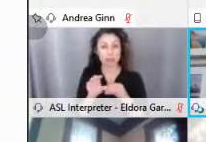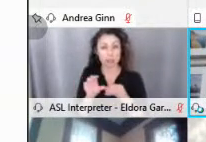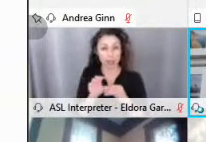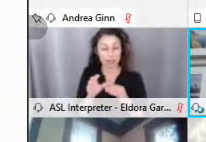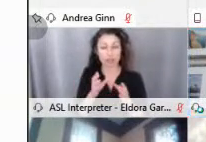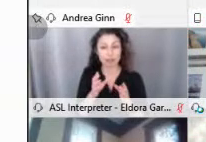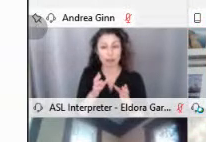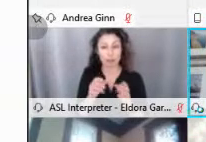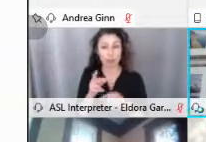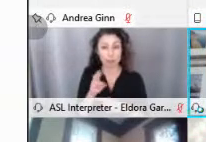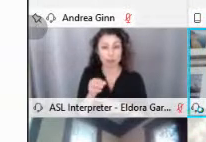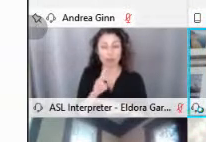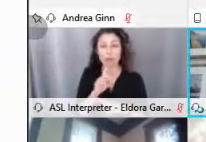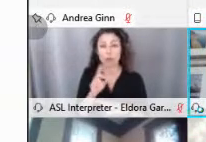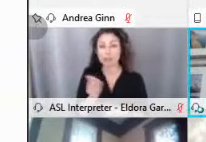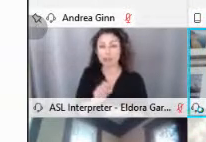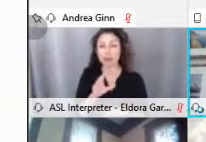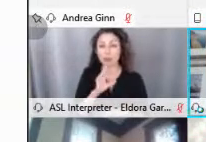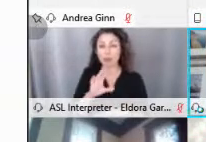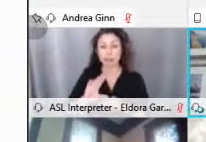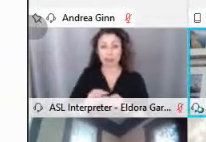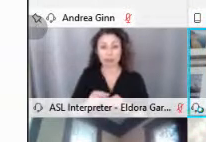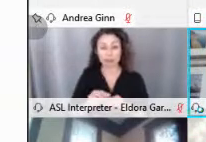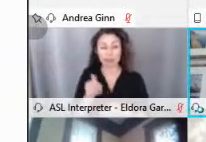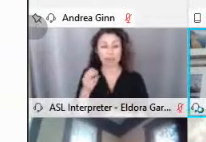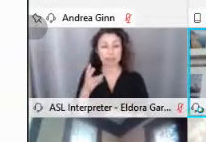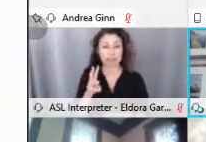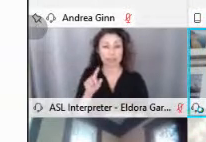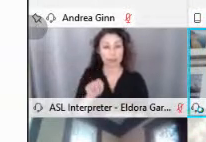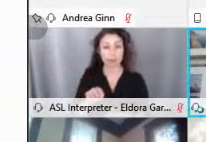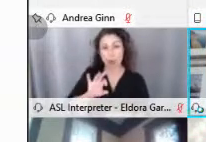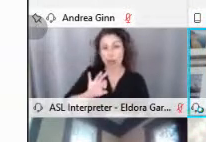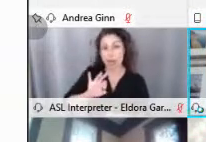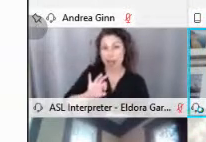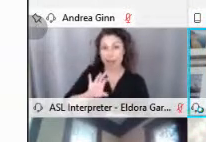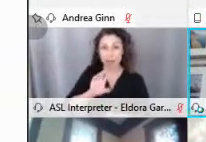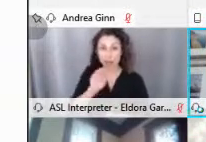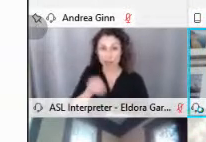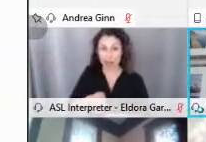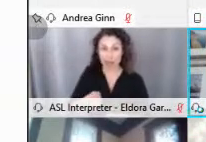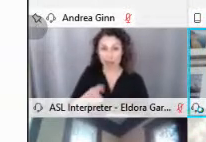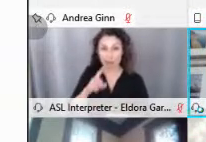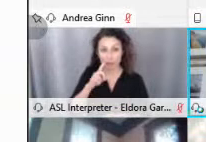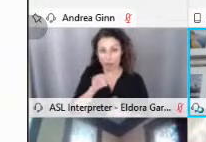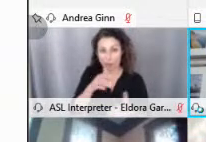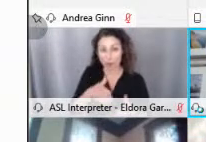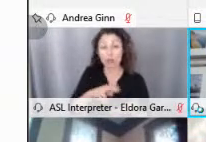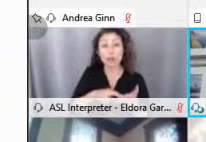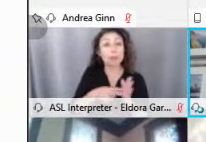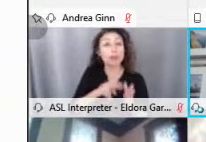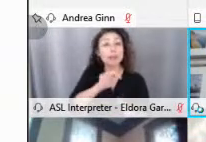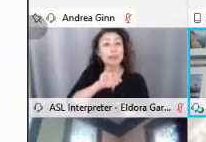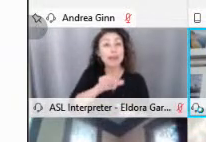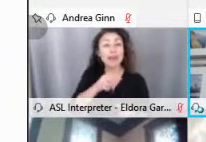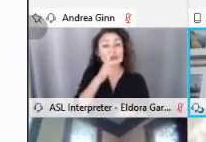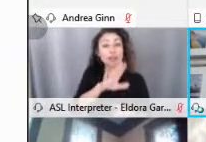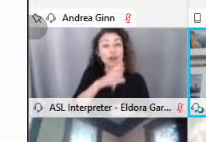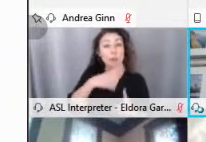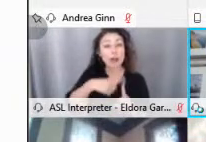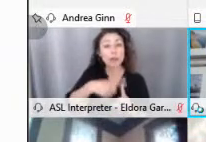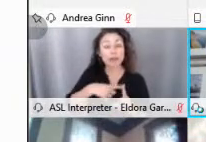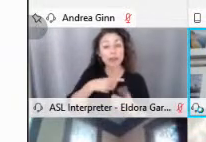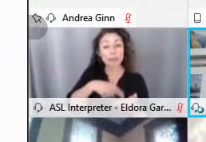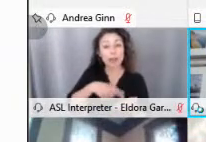plan would decrease by an average of 16.9%. That means Nia could see her monthly